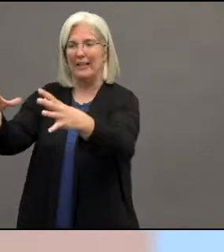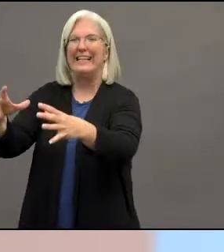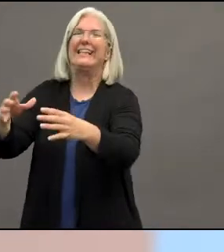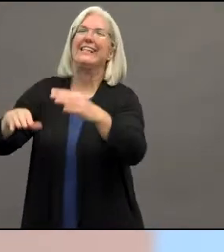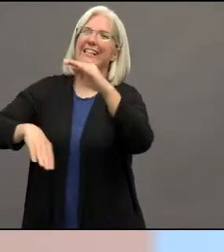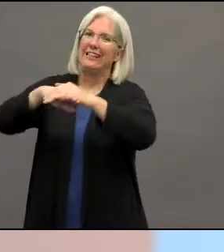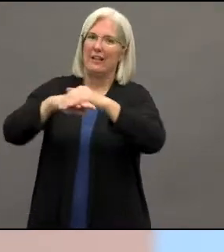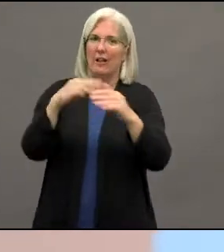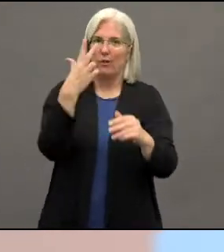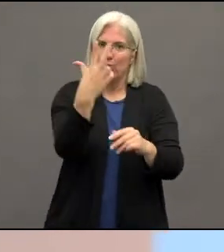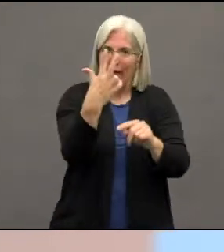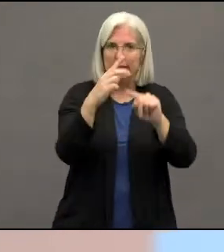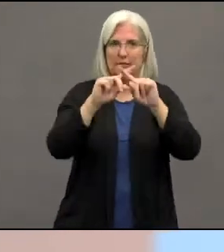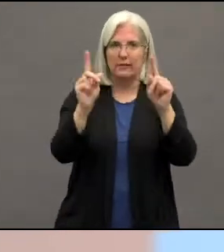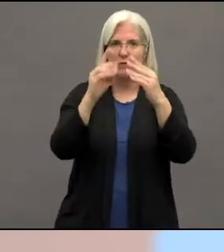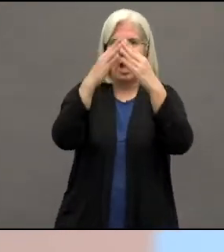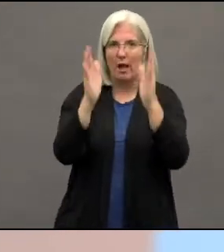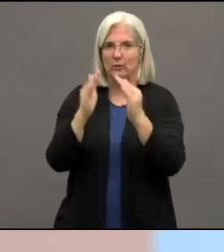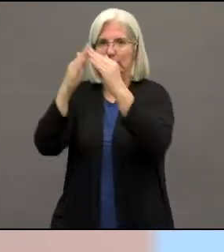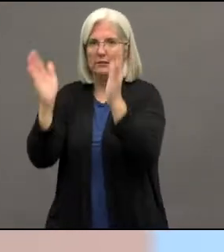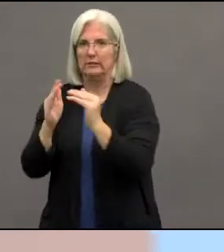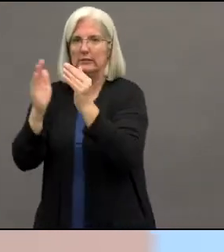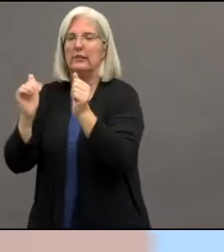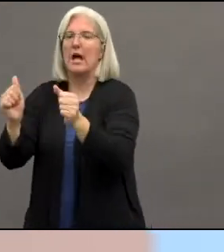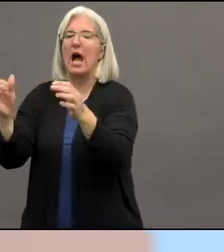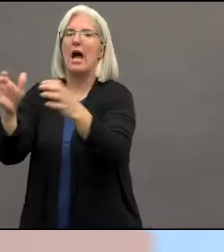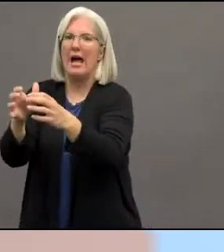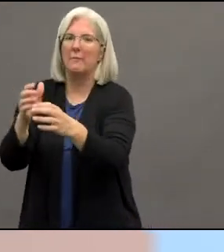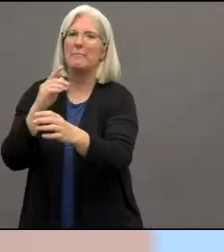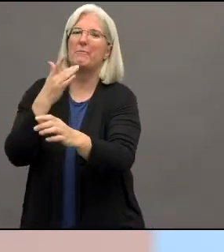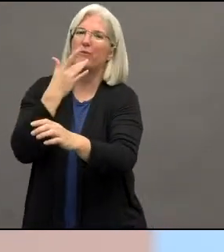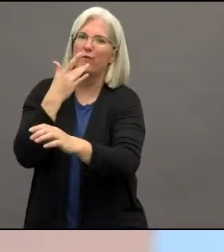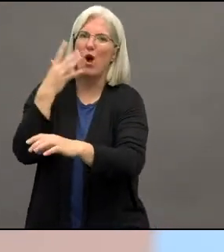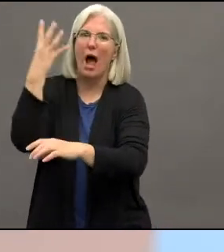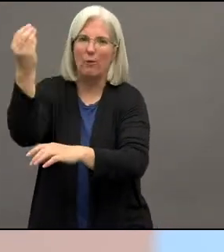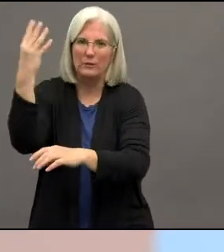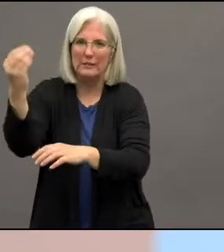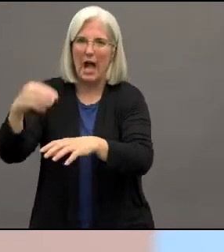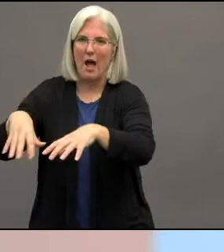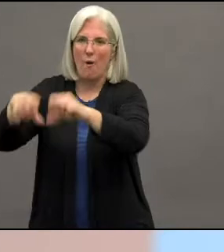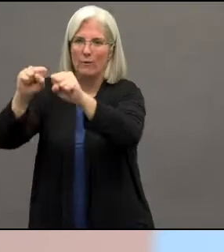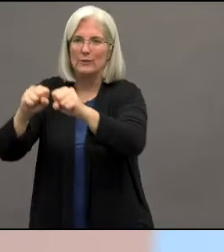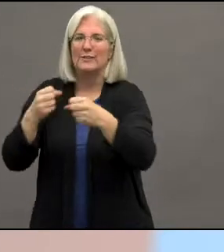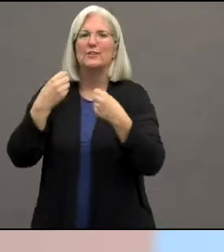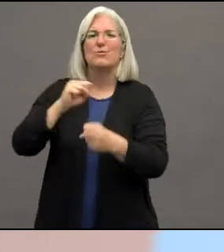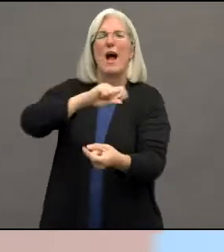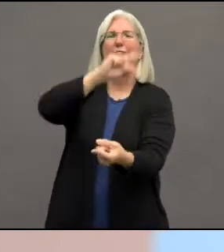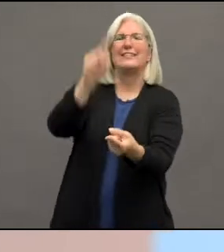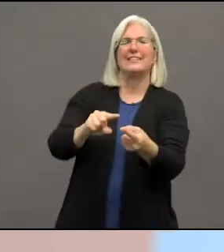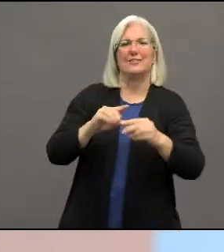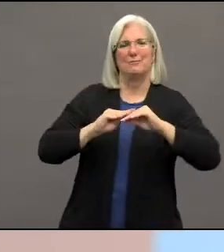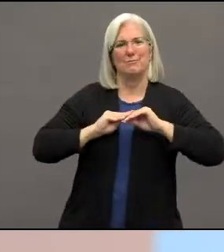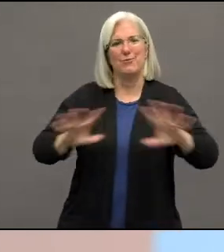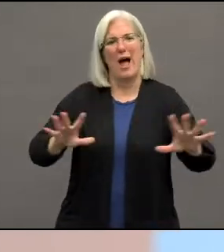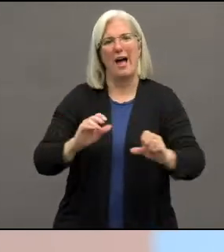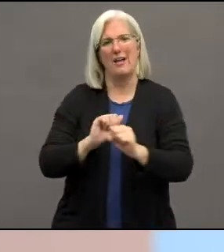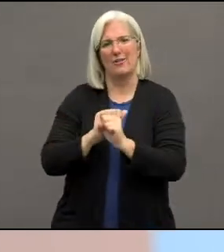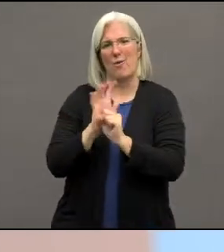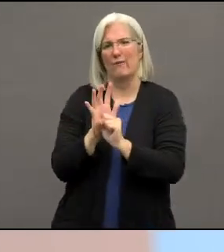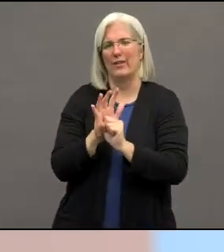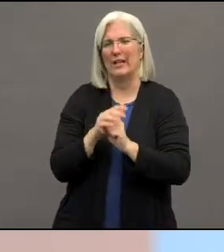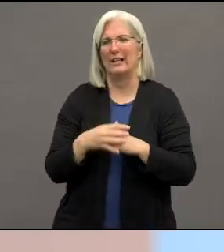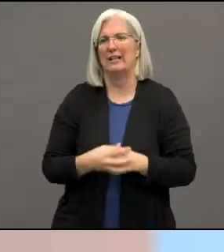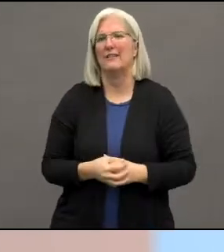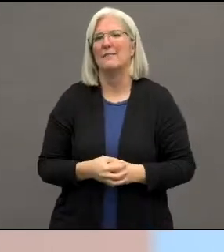preferably outdoors, to try to minimize the exposure to COVID-19. As long as they continue to wear their face